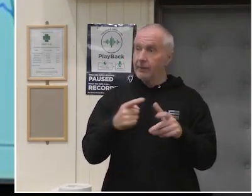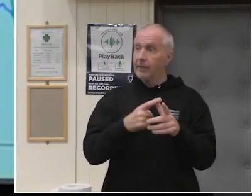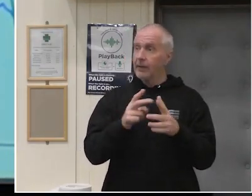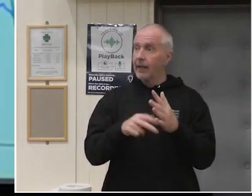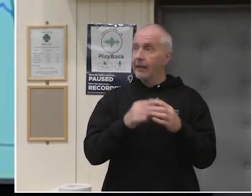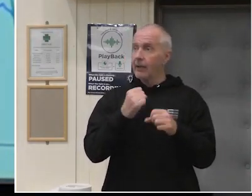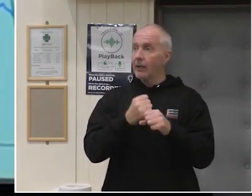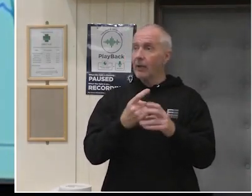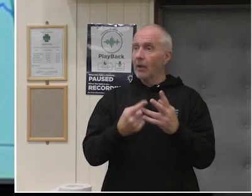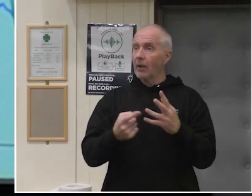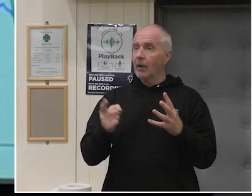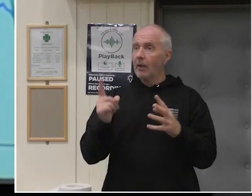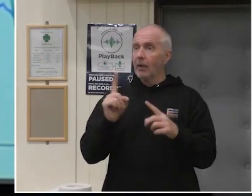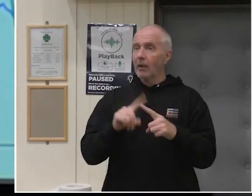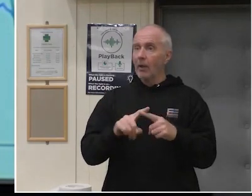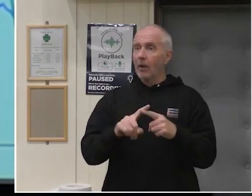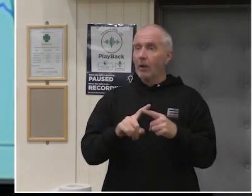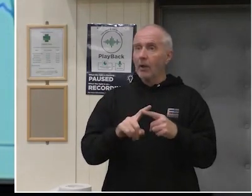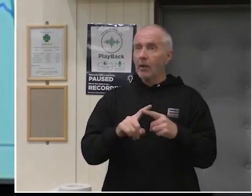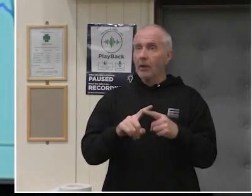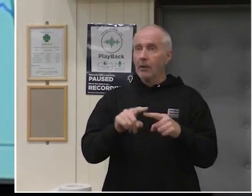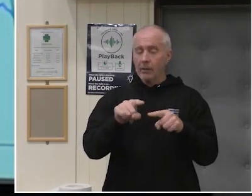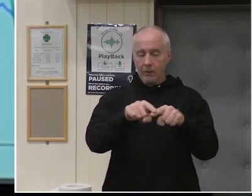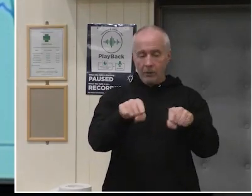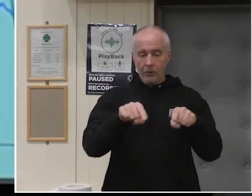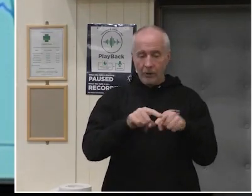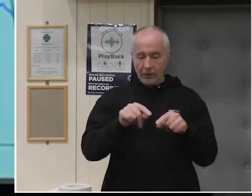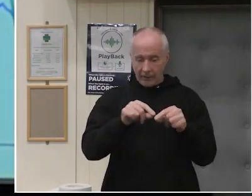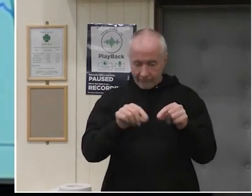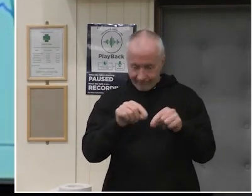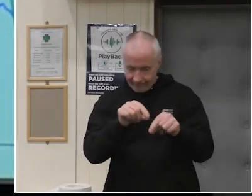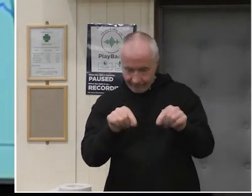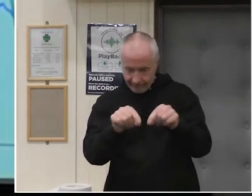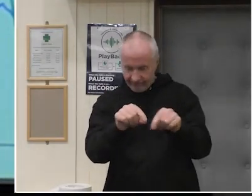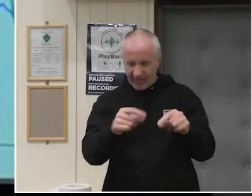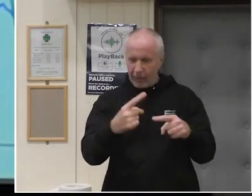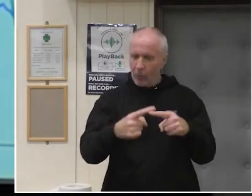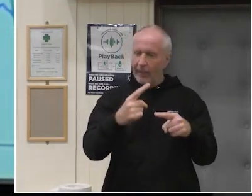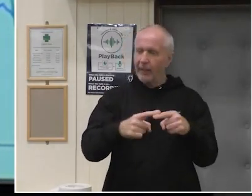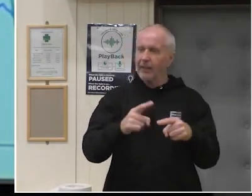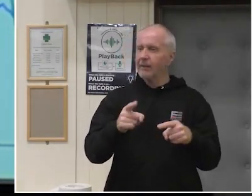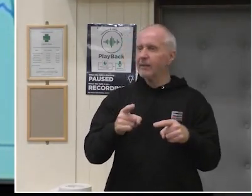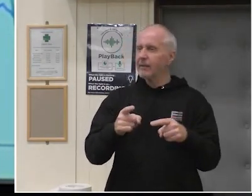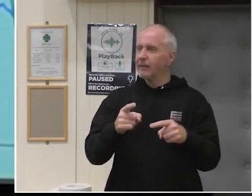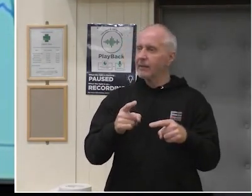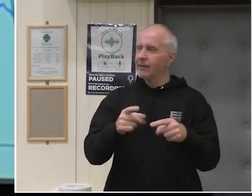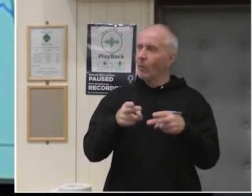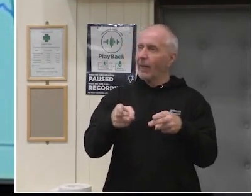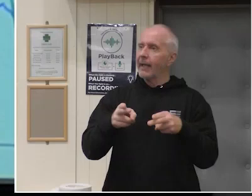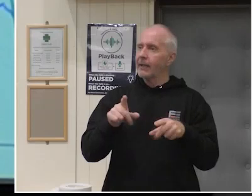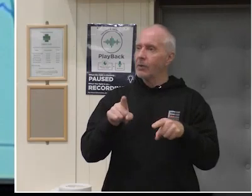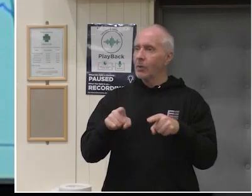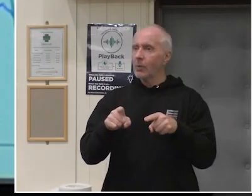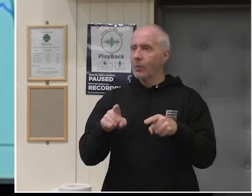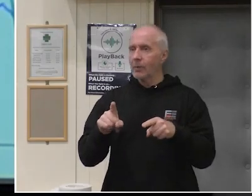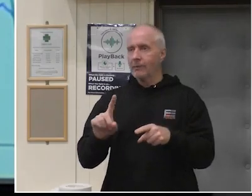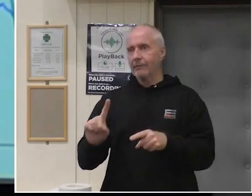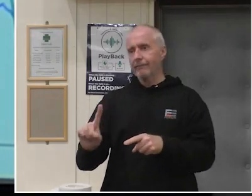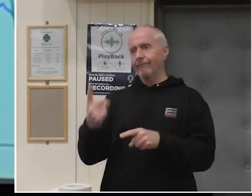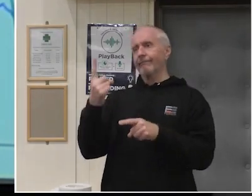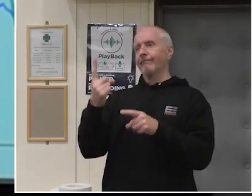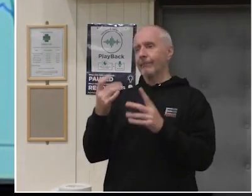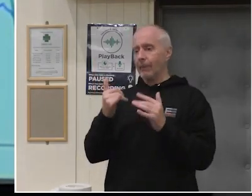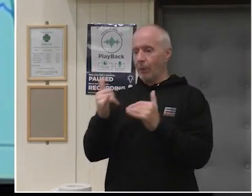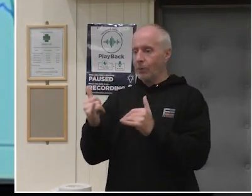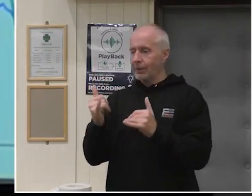made as a quick and dirty way of making things work for the prototype.